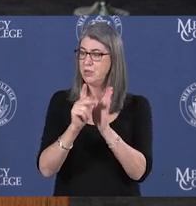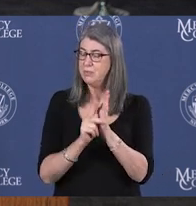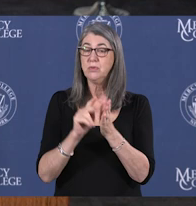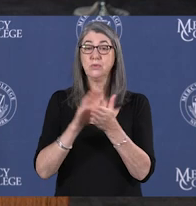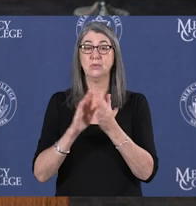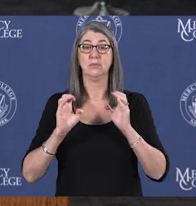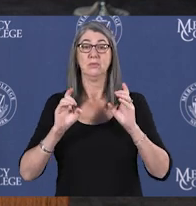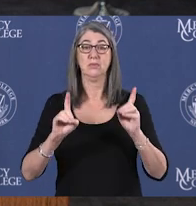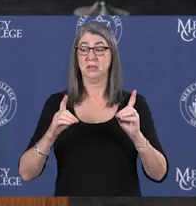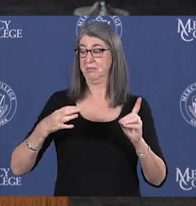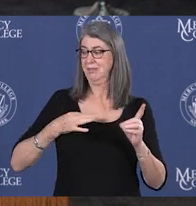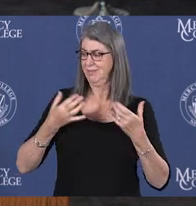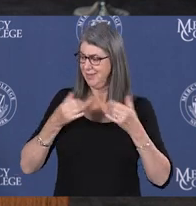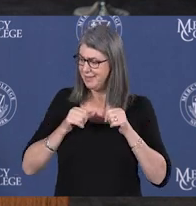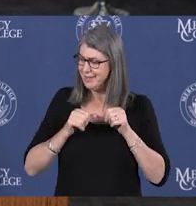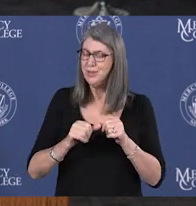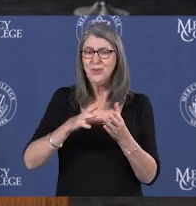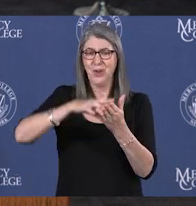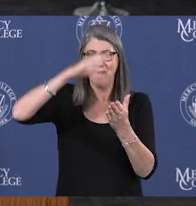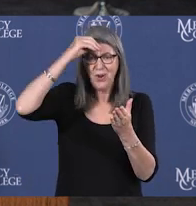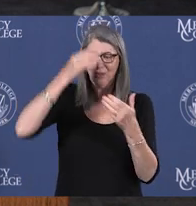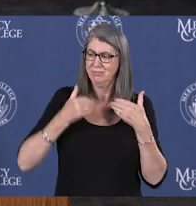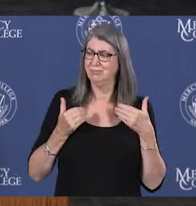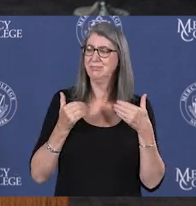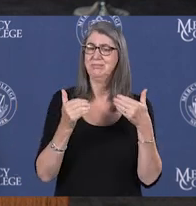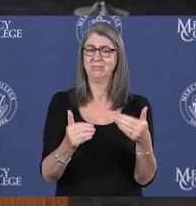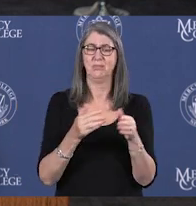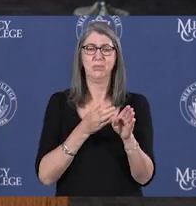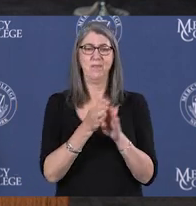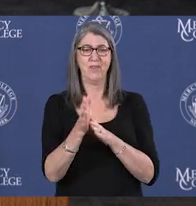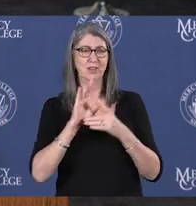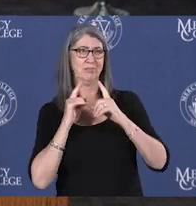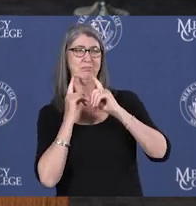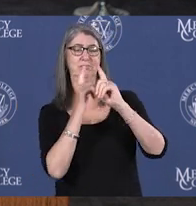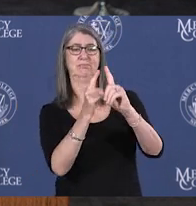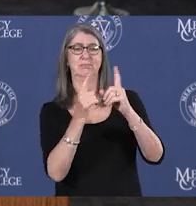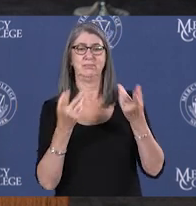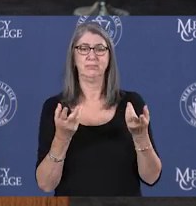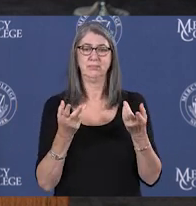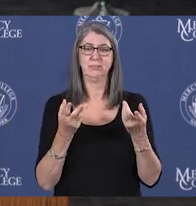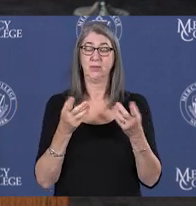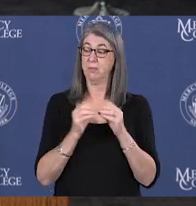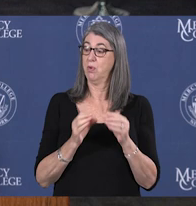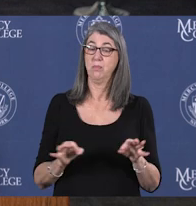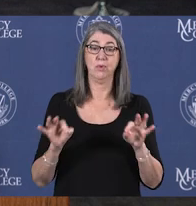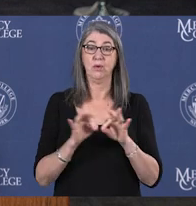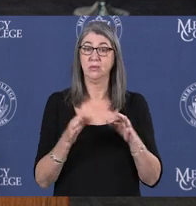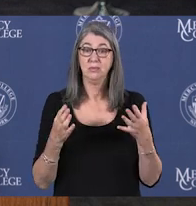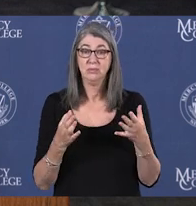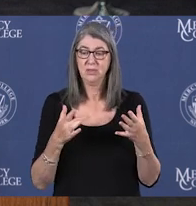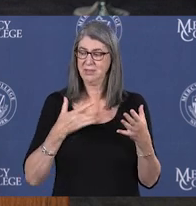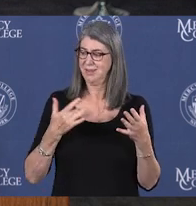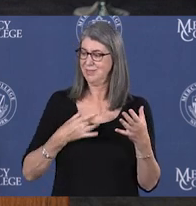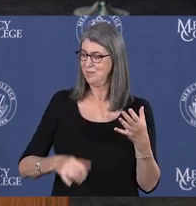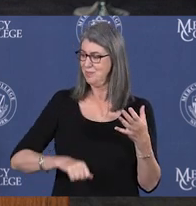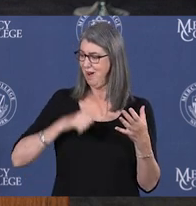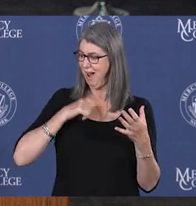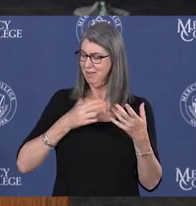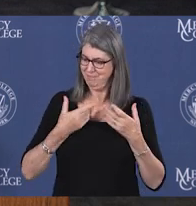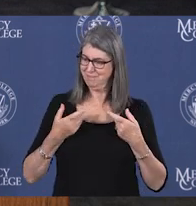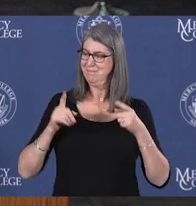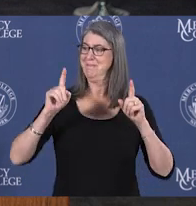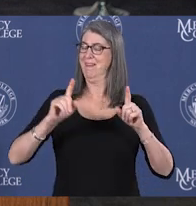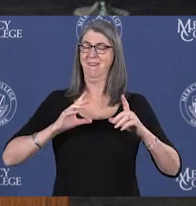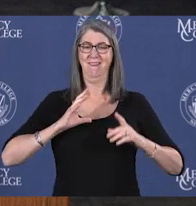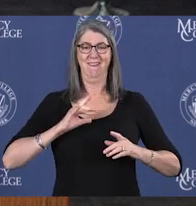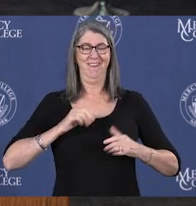School of Education candidates continue to learn and move forward in their professional aspirations. And more importantly, that sense of pride in one's accomplishments